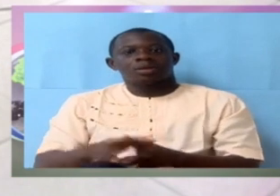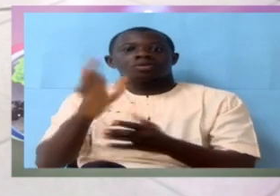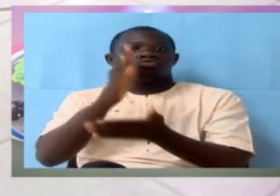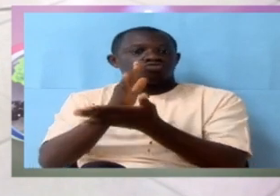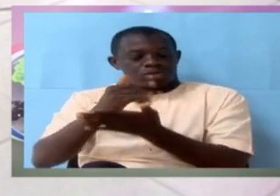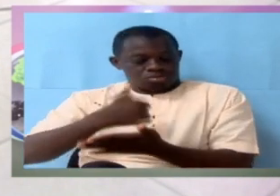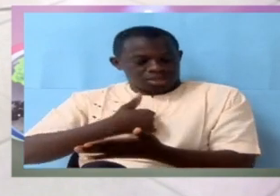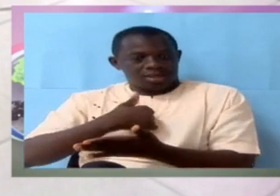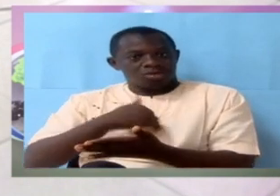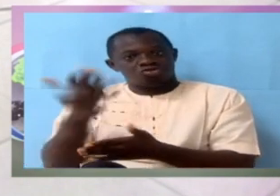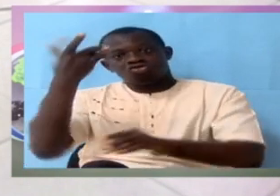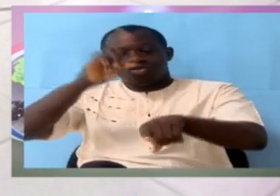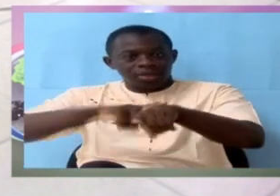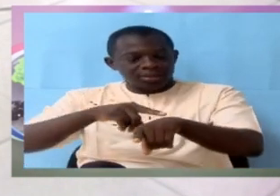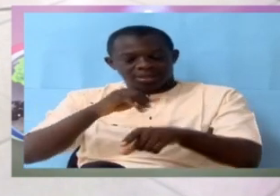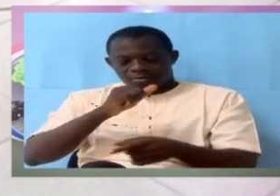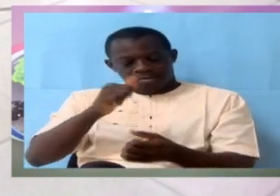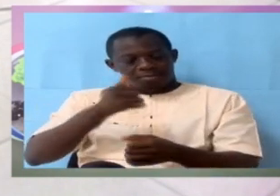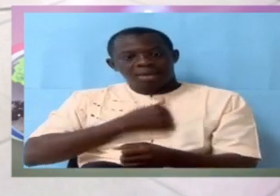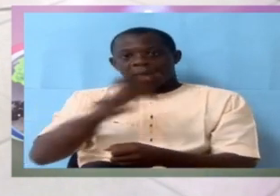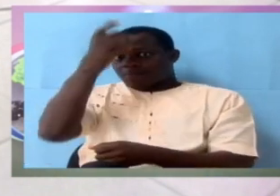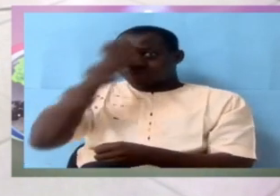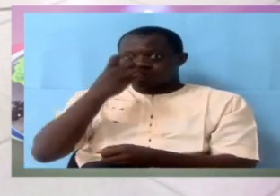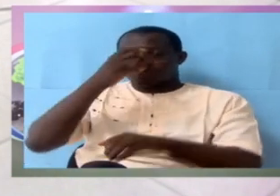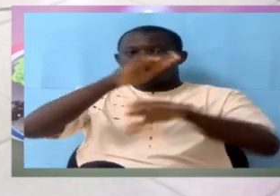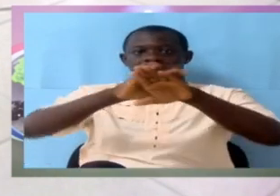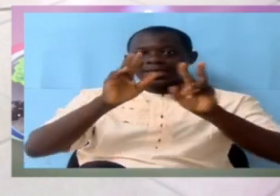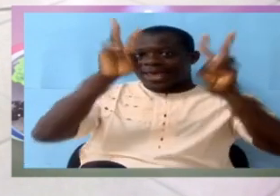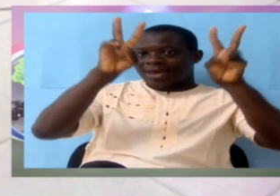me sometimes my anger doesn't fall on